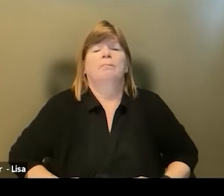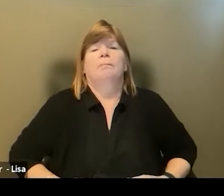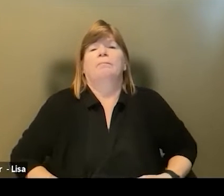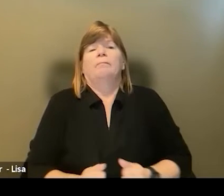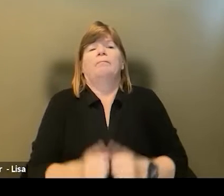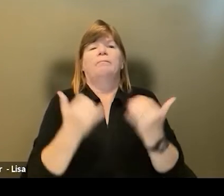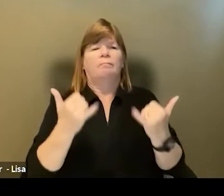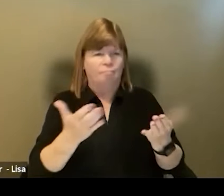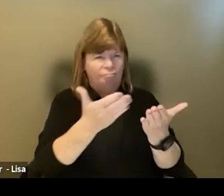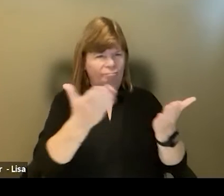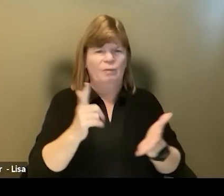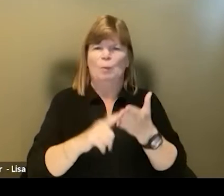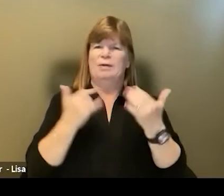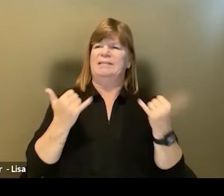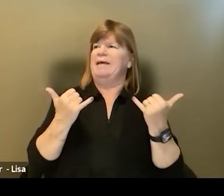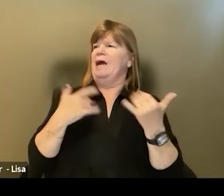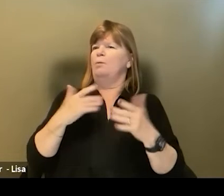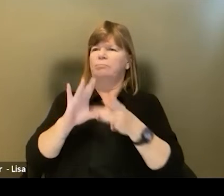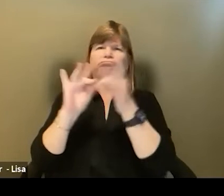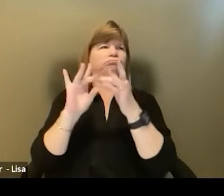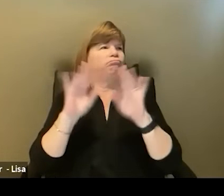All right, so what is currently out for public comment?